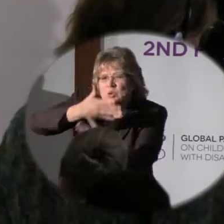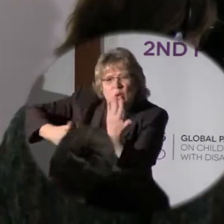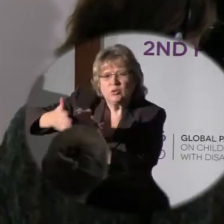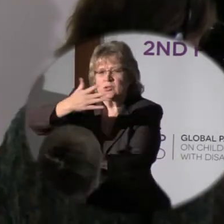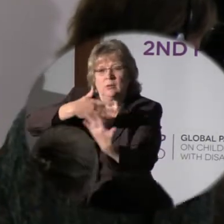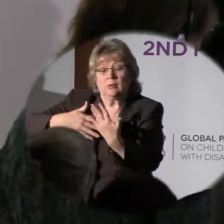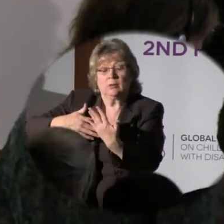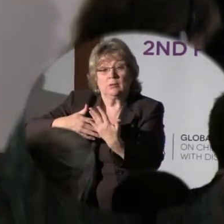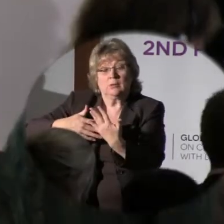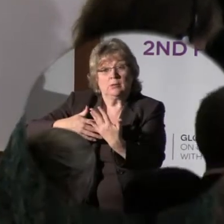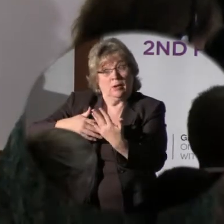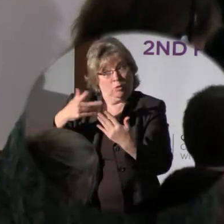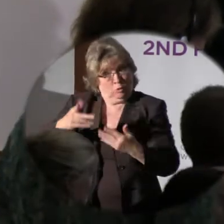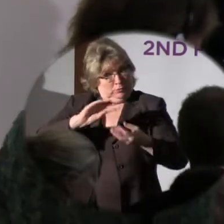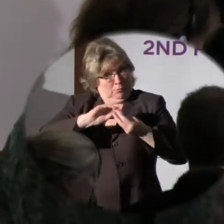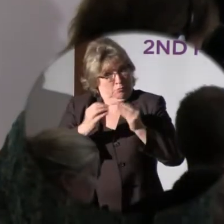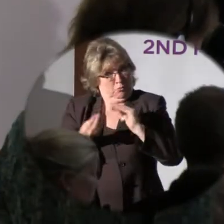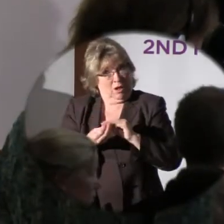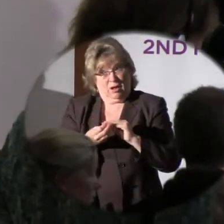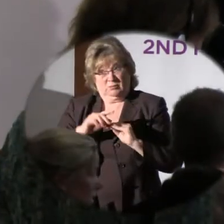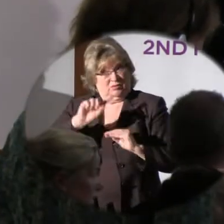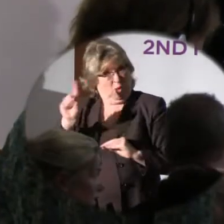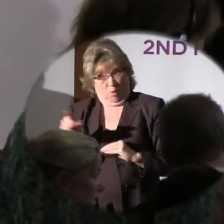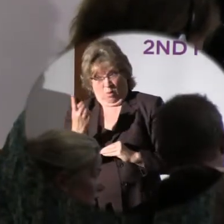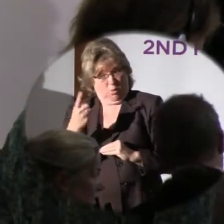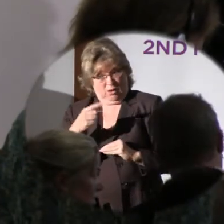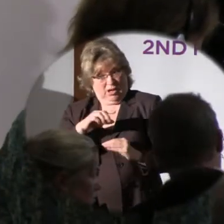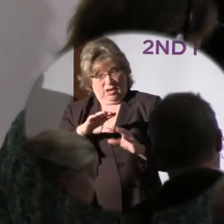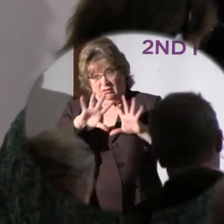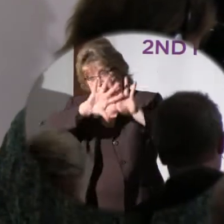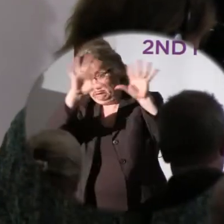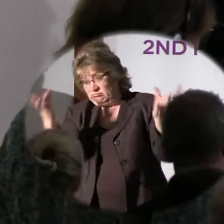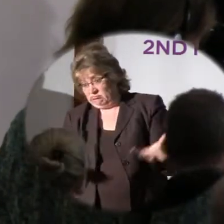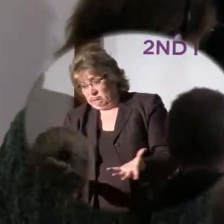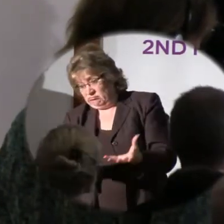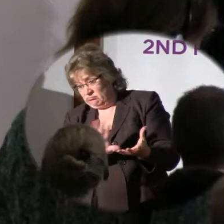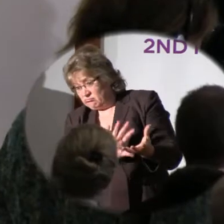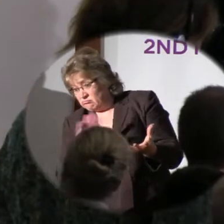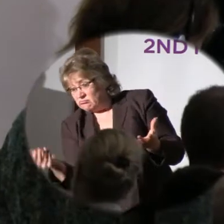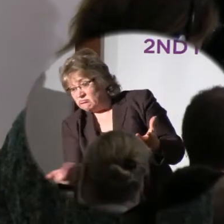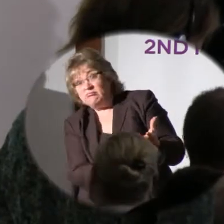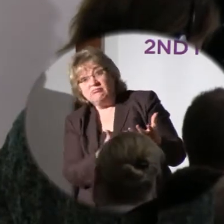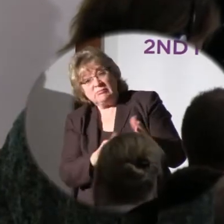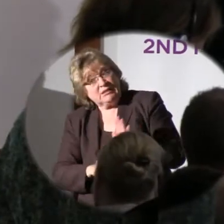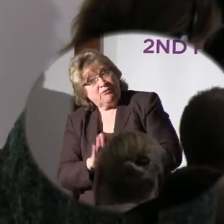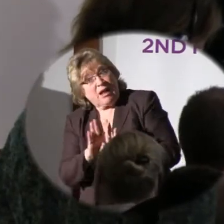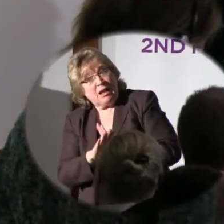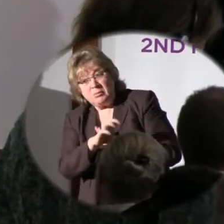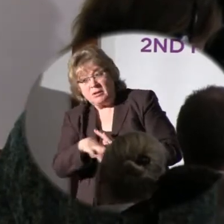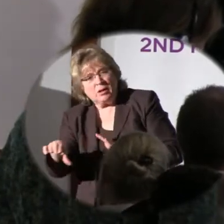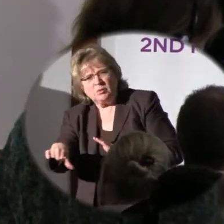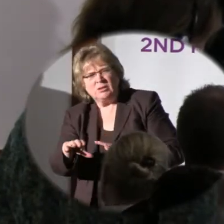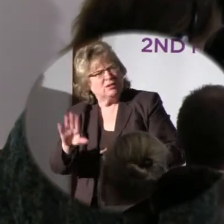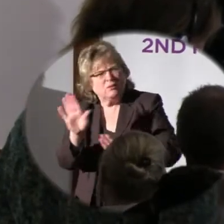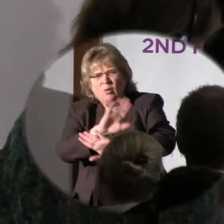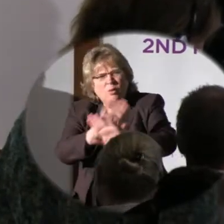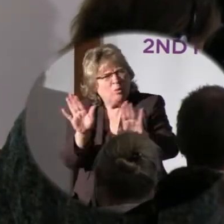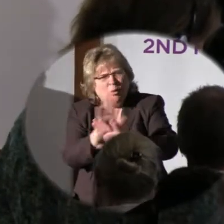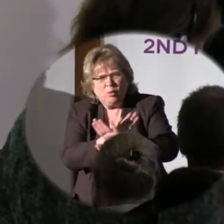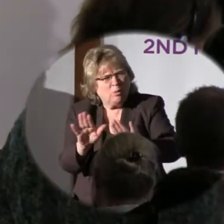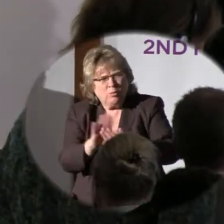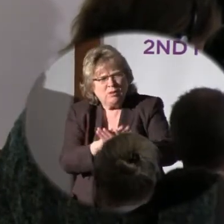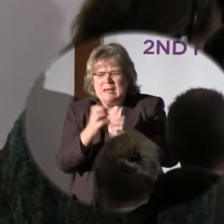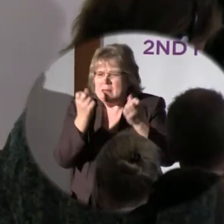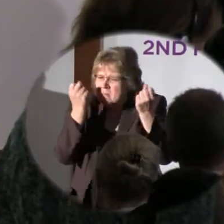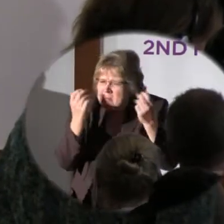alike. For the majority of persons with disabilities, lack of equitable access to